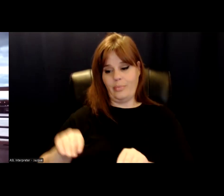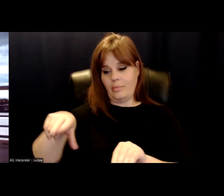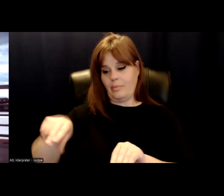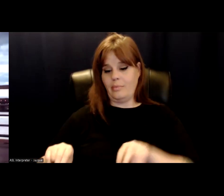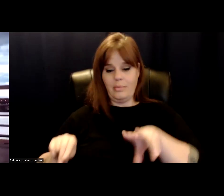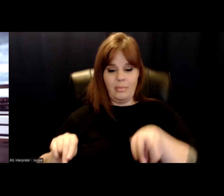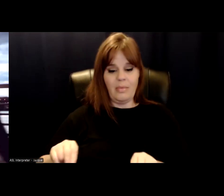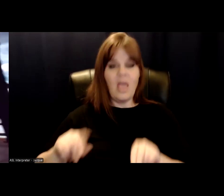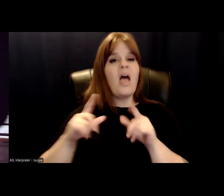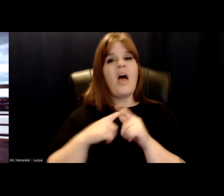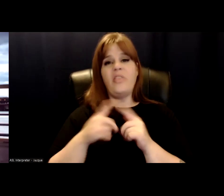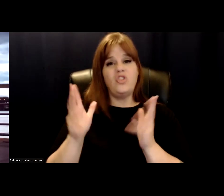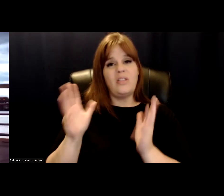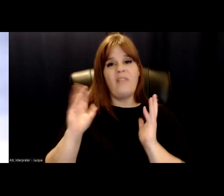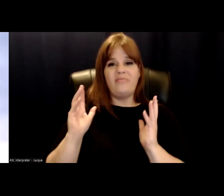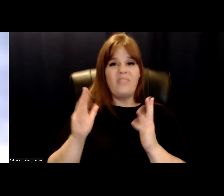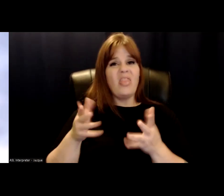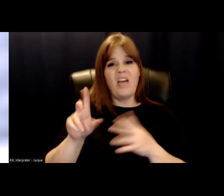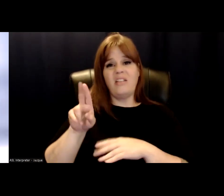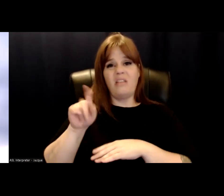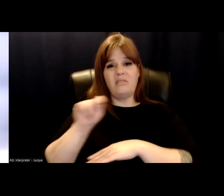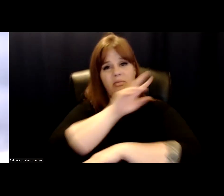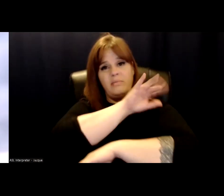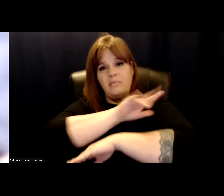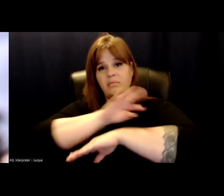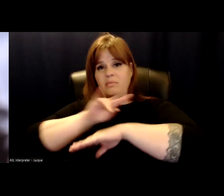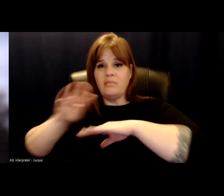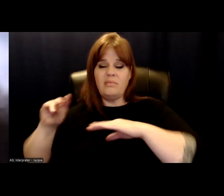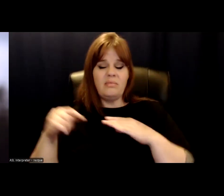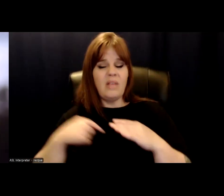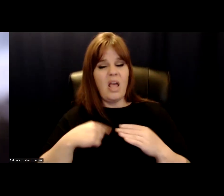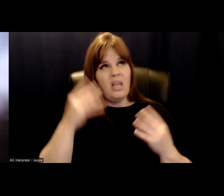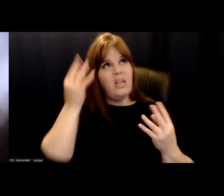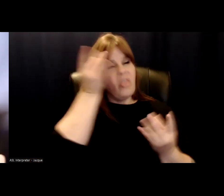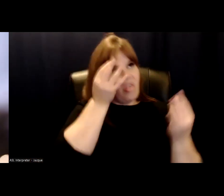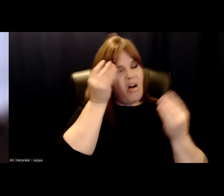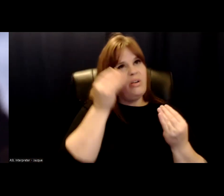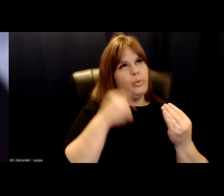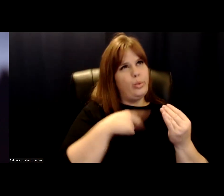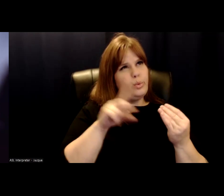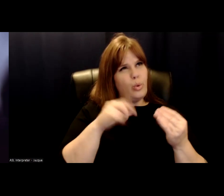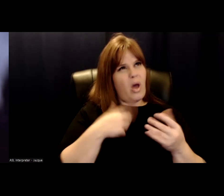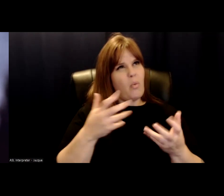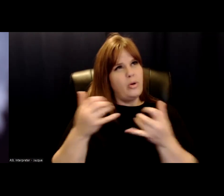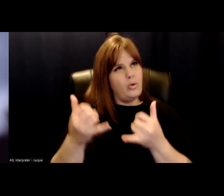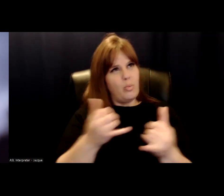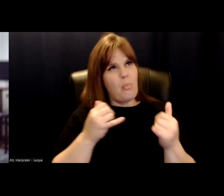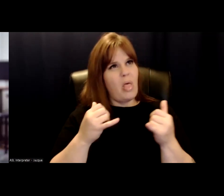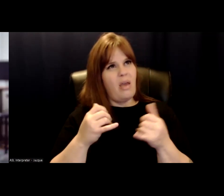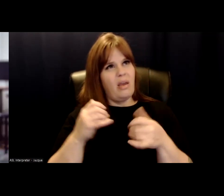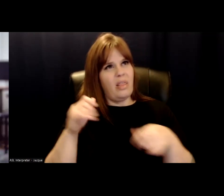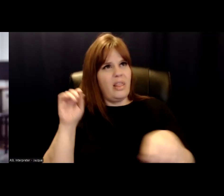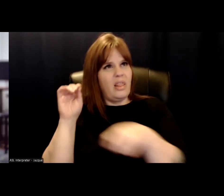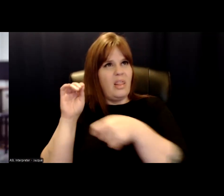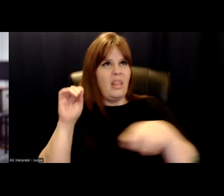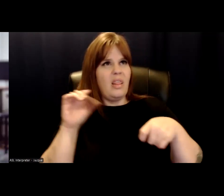And I thought a lot about why I played the cello and whether I wanted to play the cello. I really, really considered stopping.